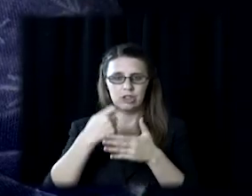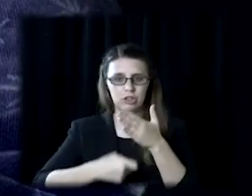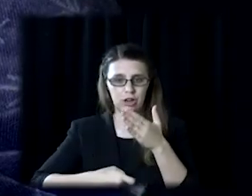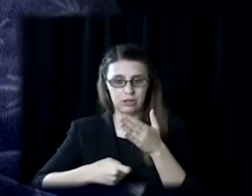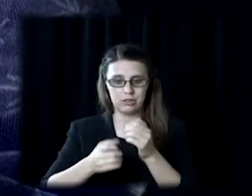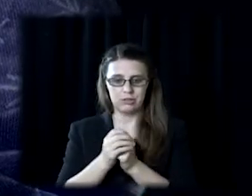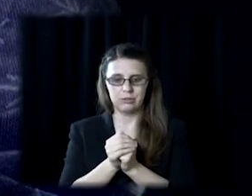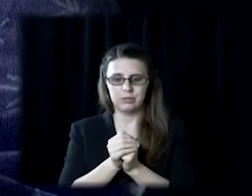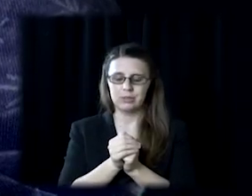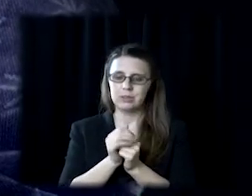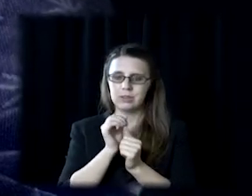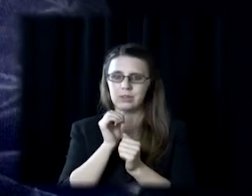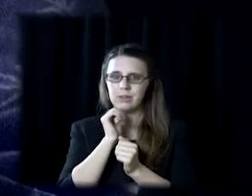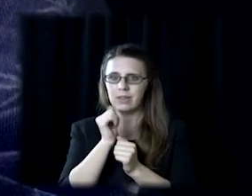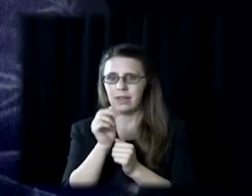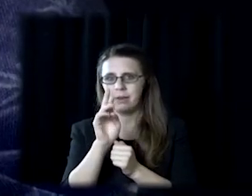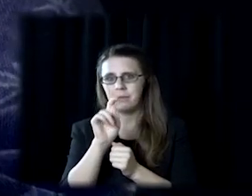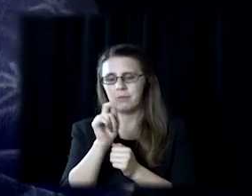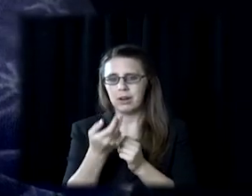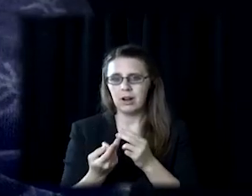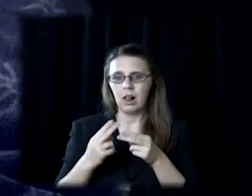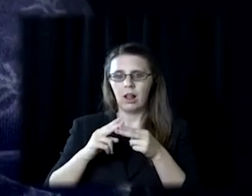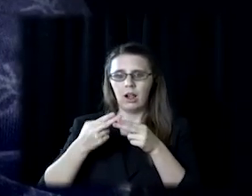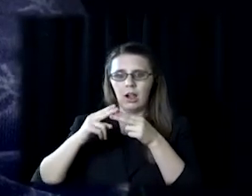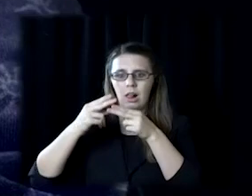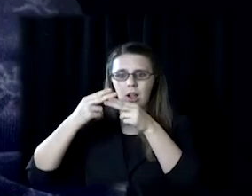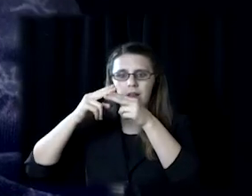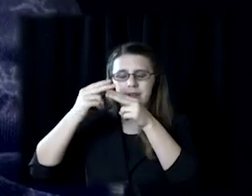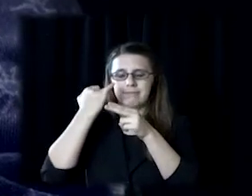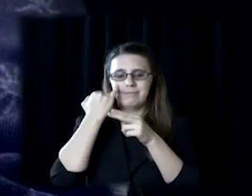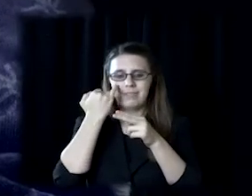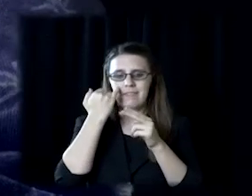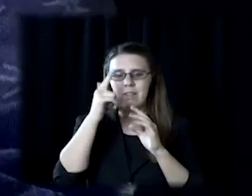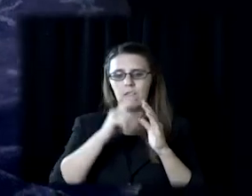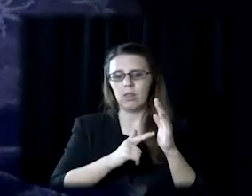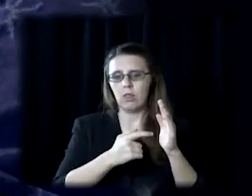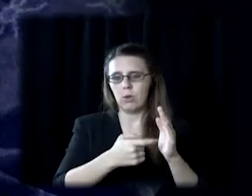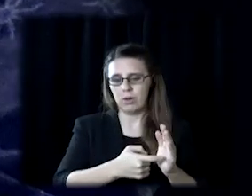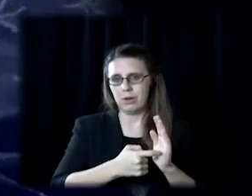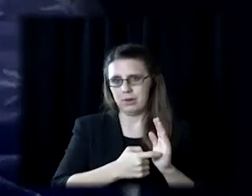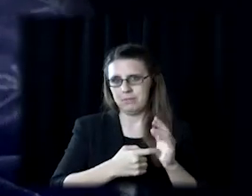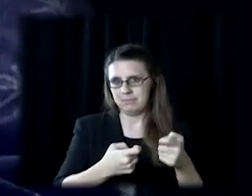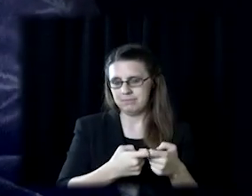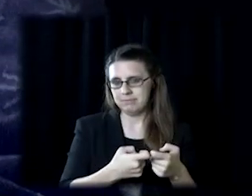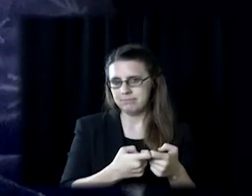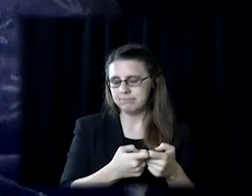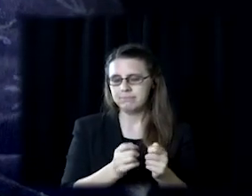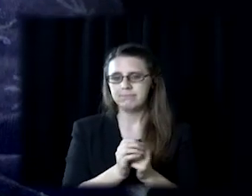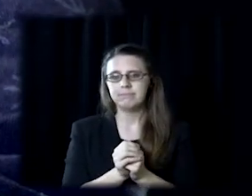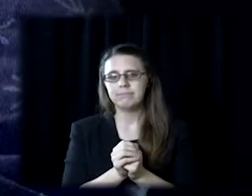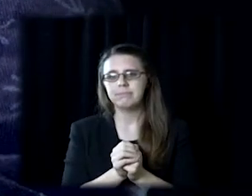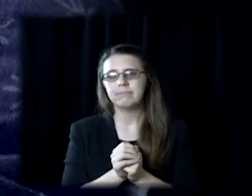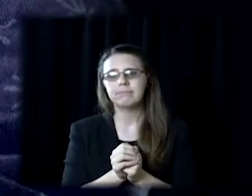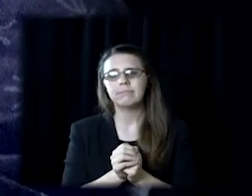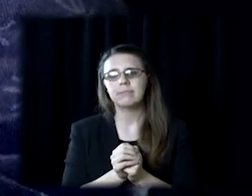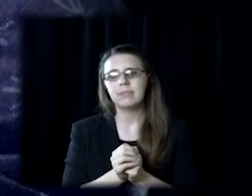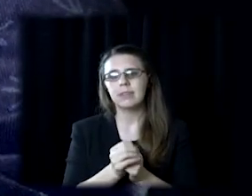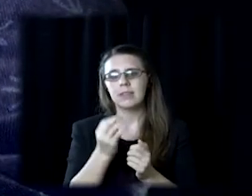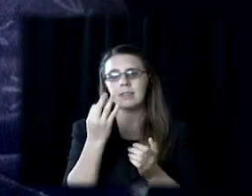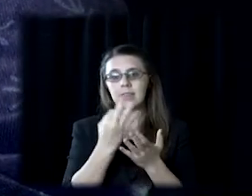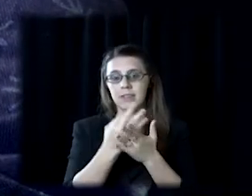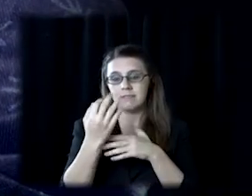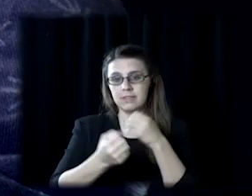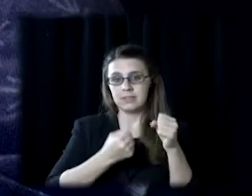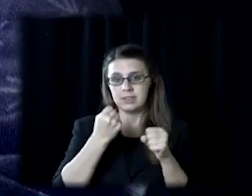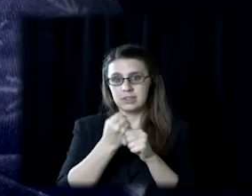potentially larger rate increases in the future based on a lower demand forecast. As part of the fiscal year 2020 budget process, we have